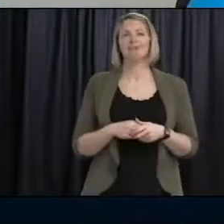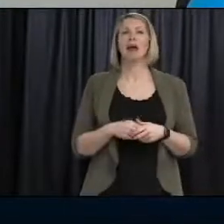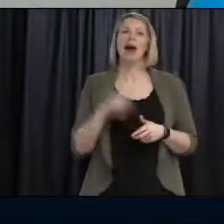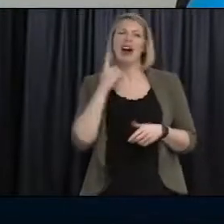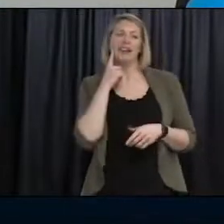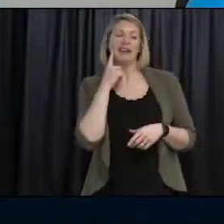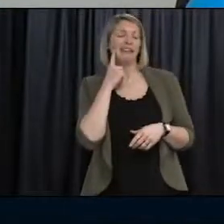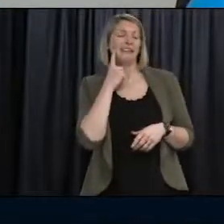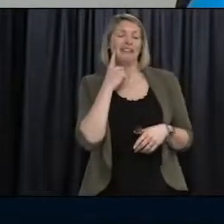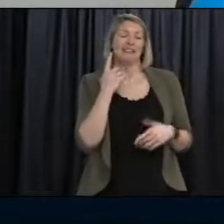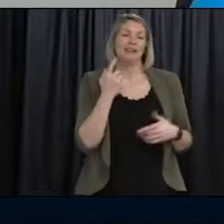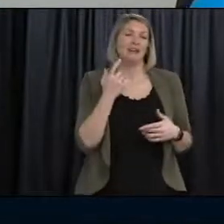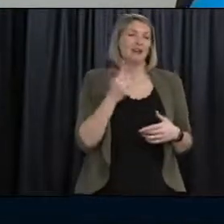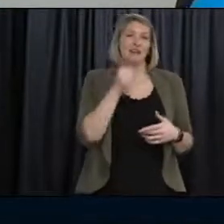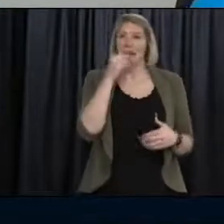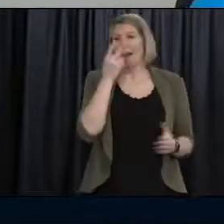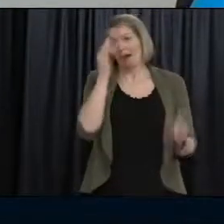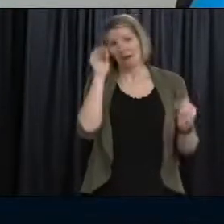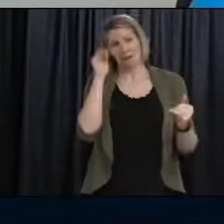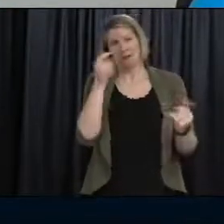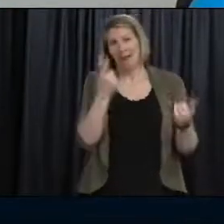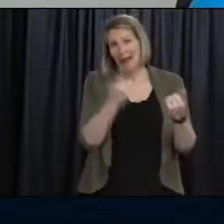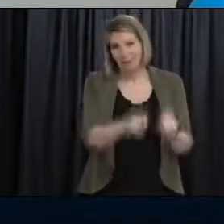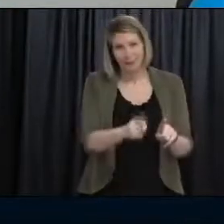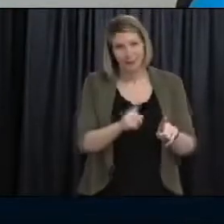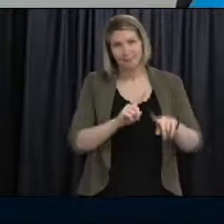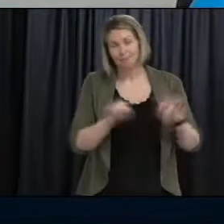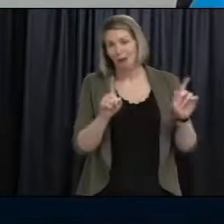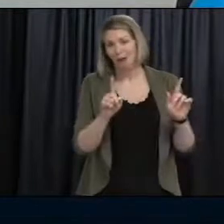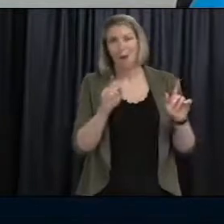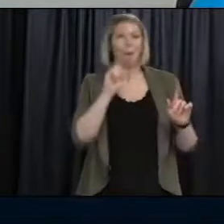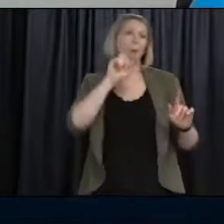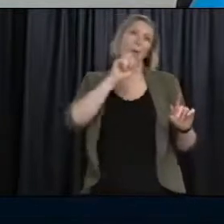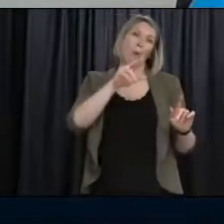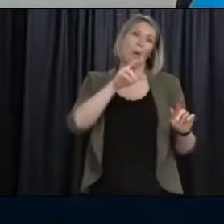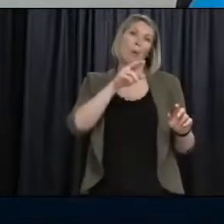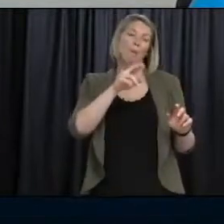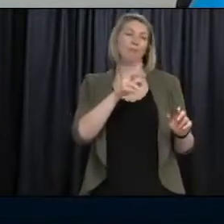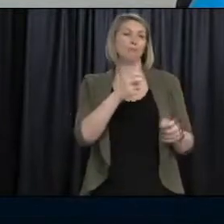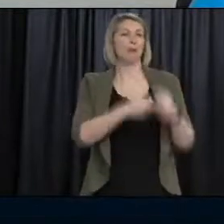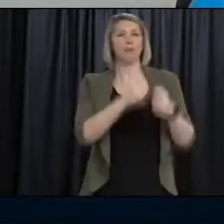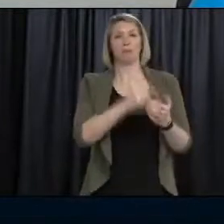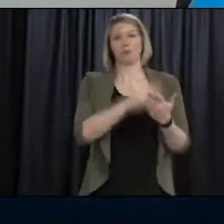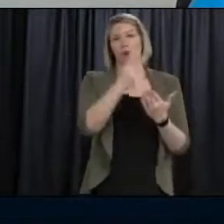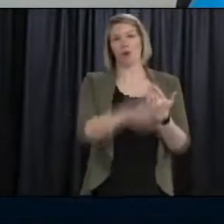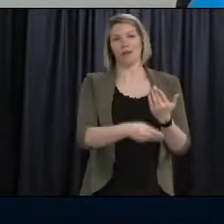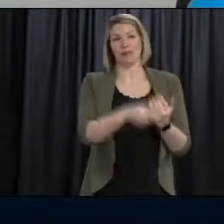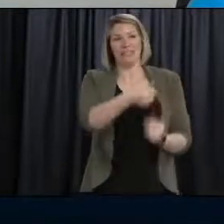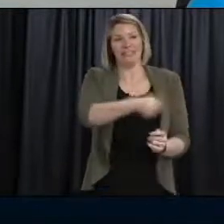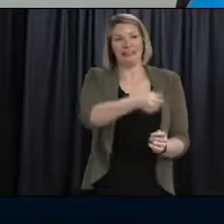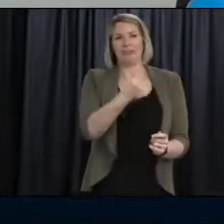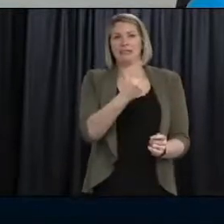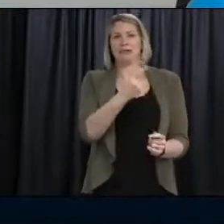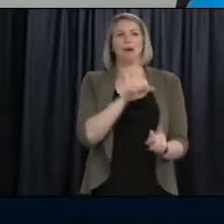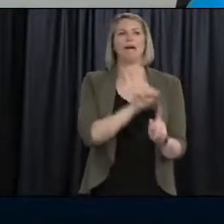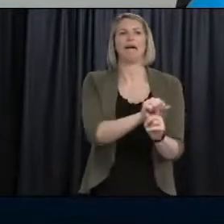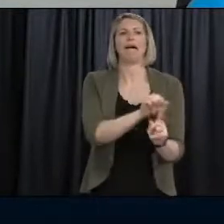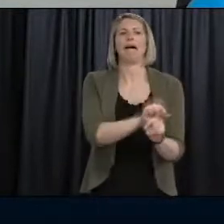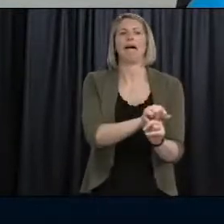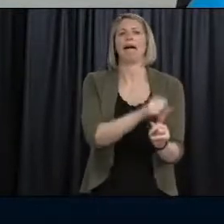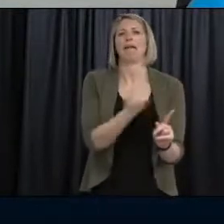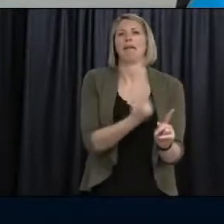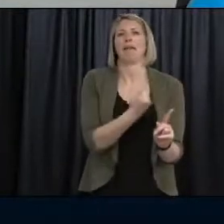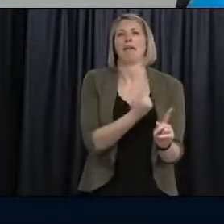software. Whether or not there is a software patch, I would leave to the